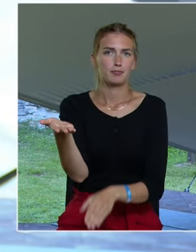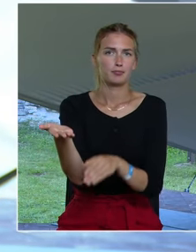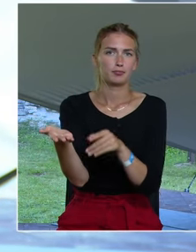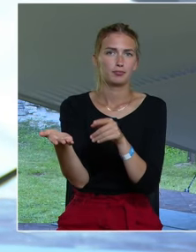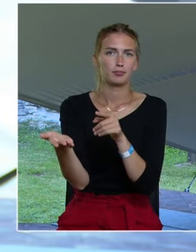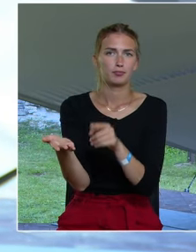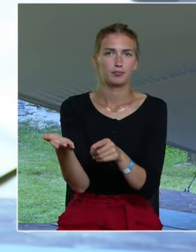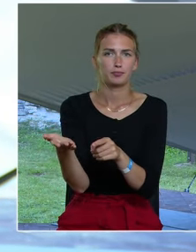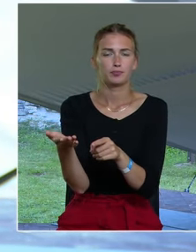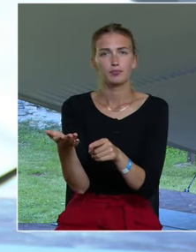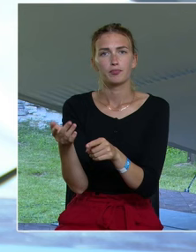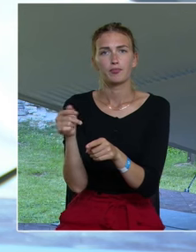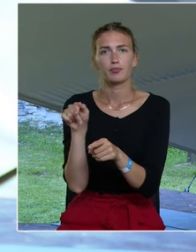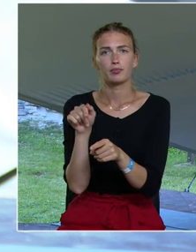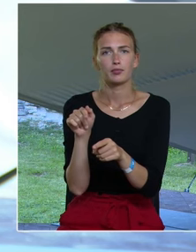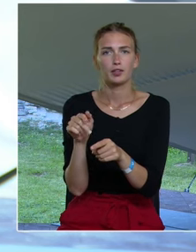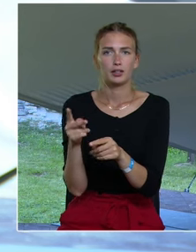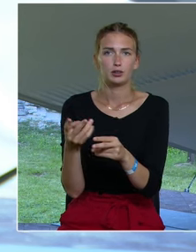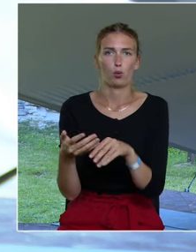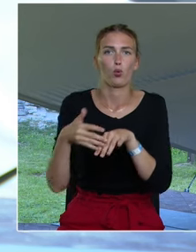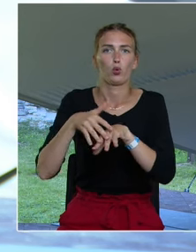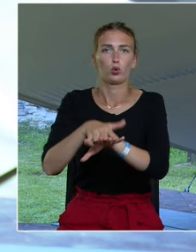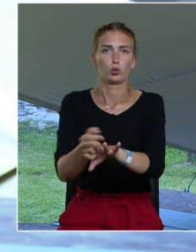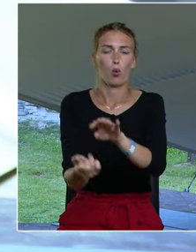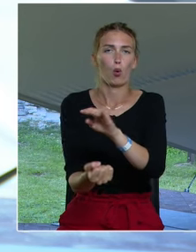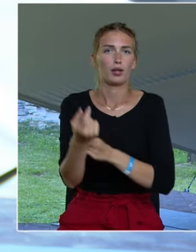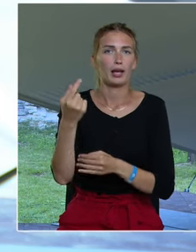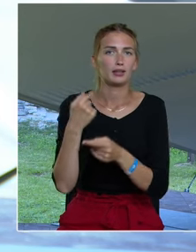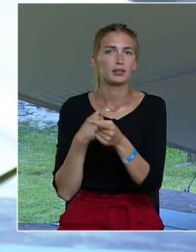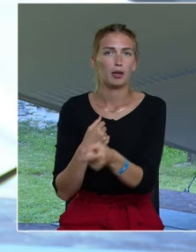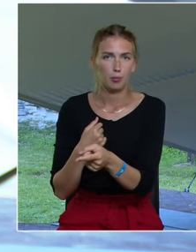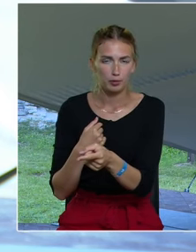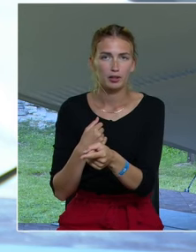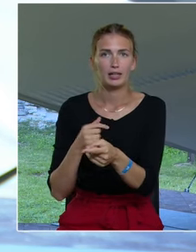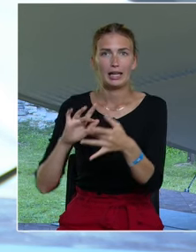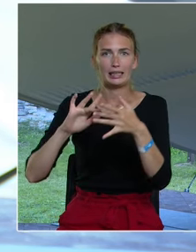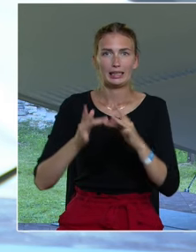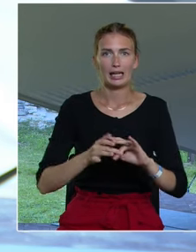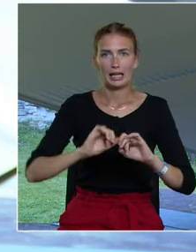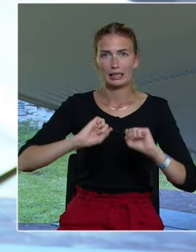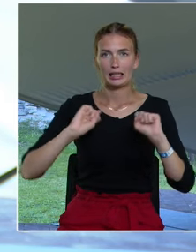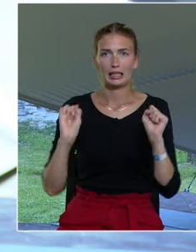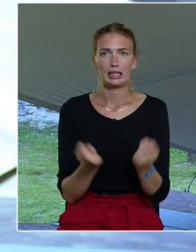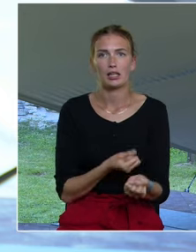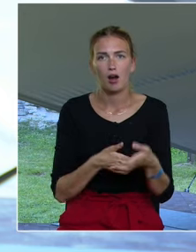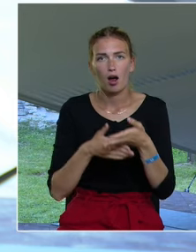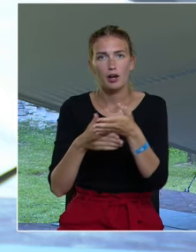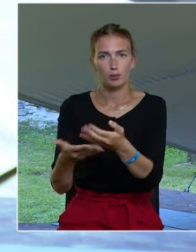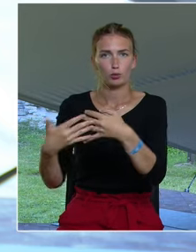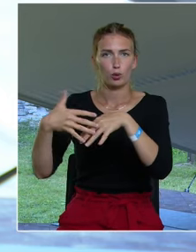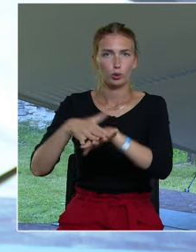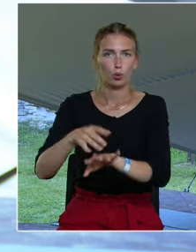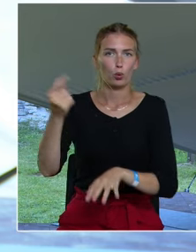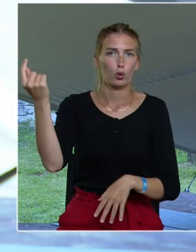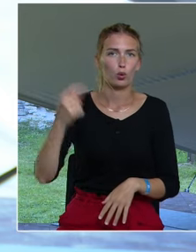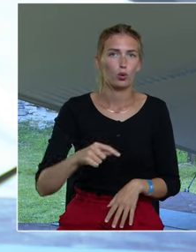the infrastructure when that comes in place with sort of high speed internet, being able to actually have the infrastructure even if